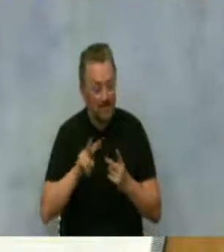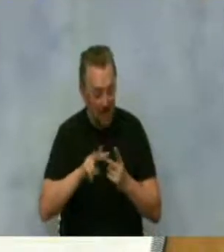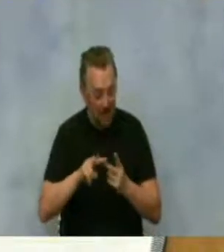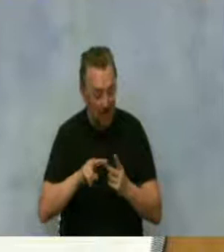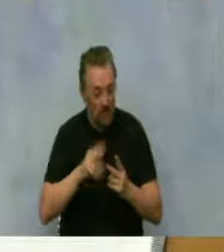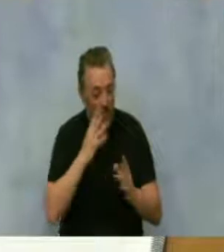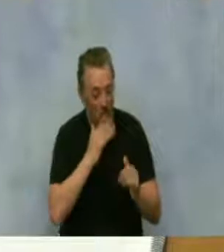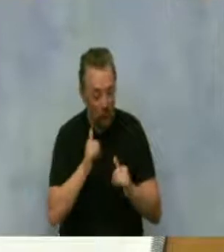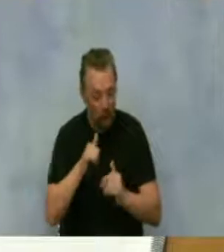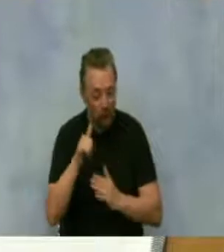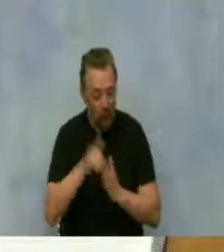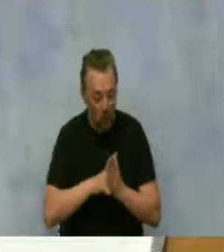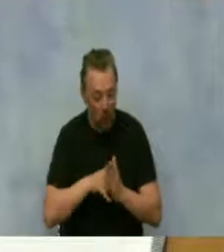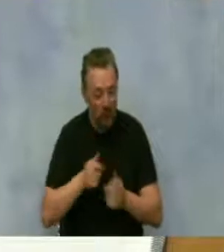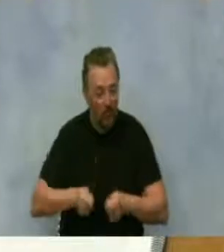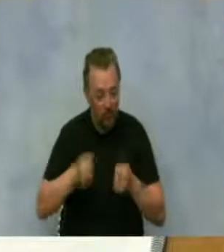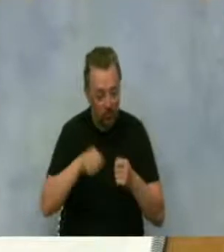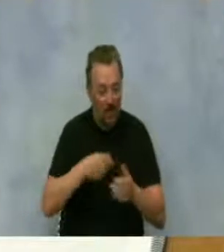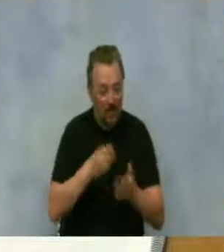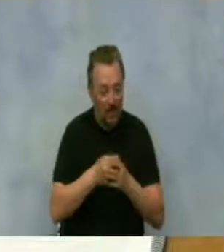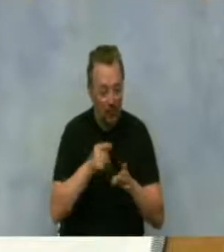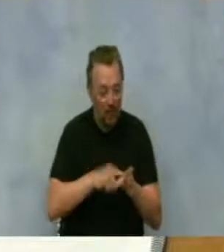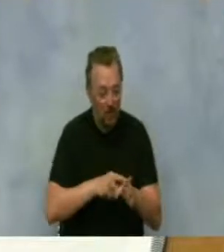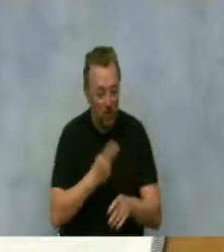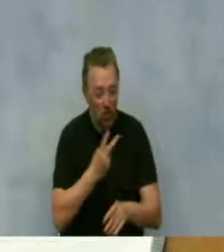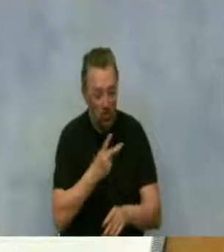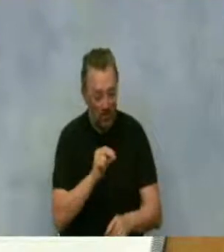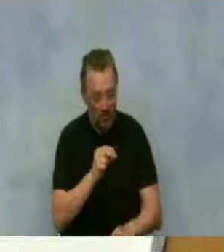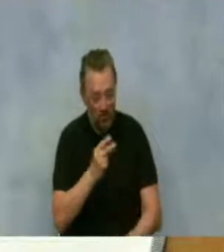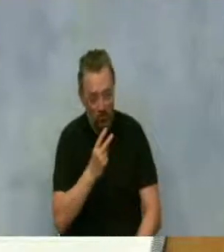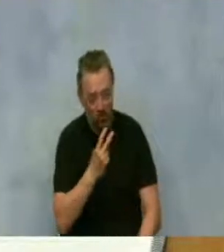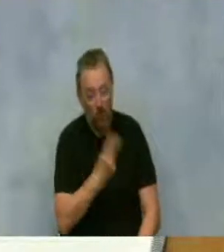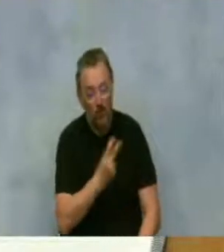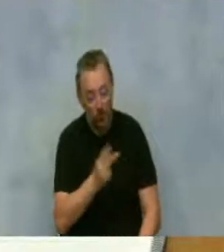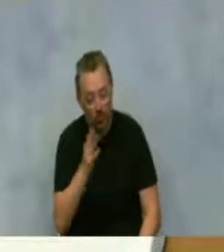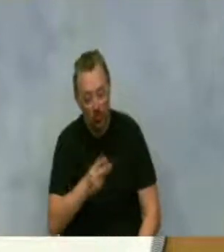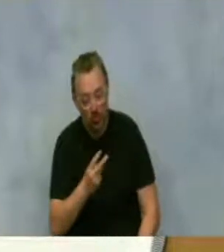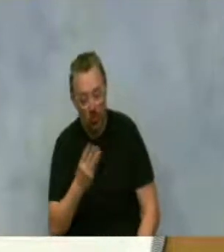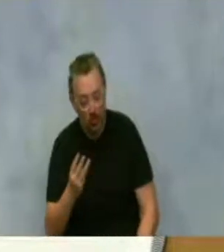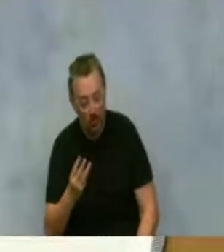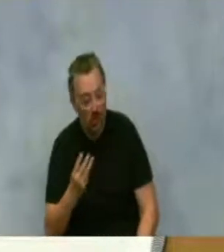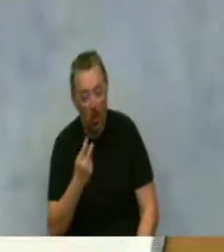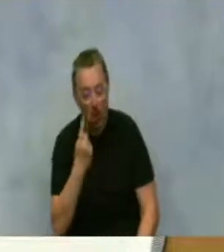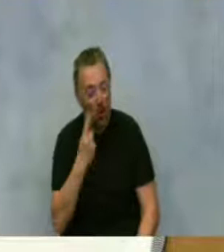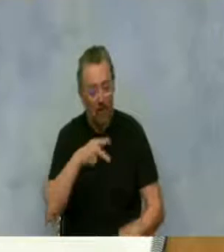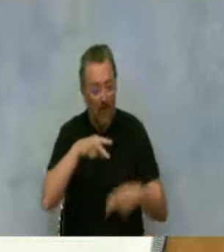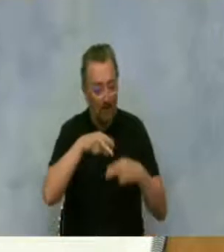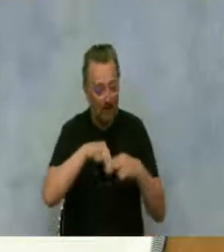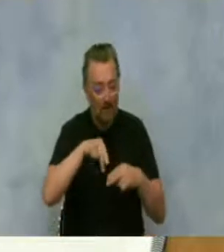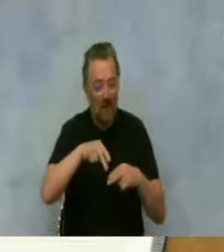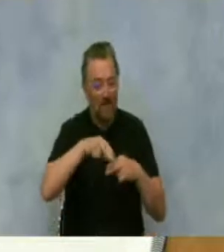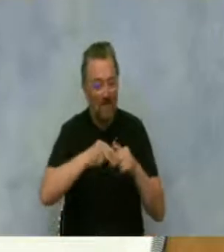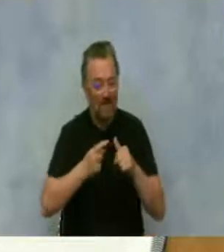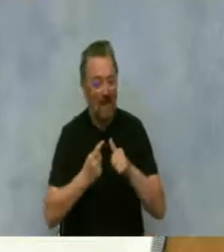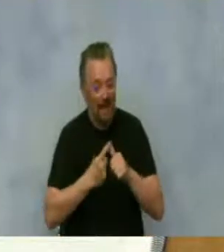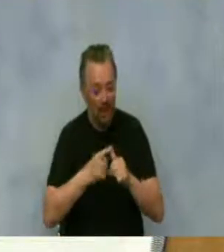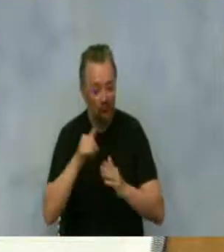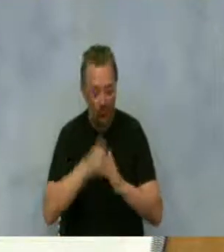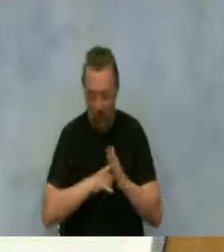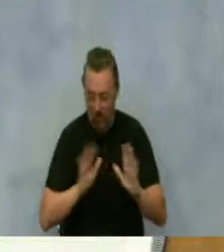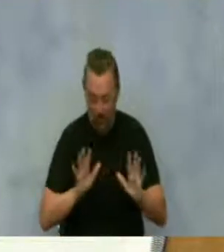bringing for financial year 22-23, and just one appendix, Appendix A, on this report this